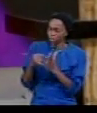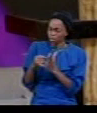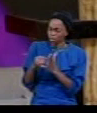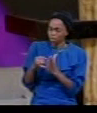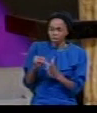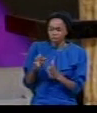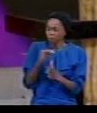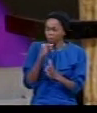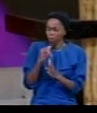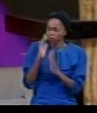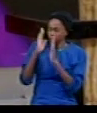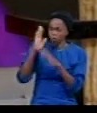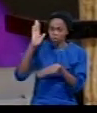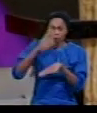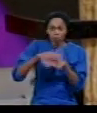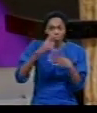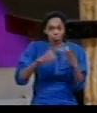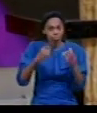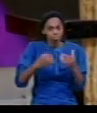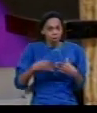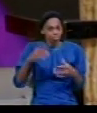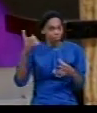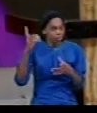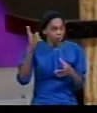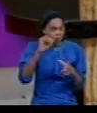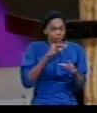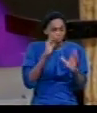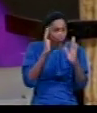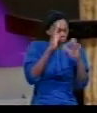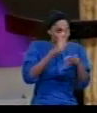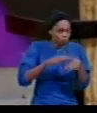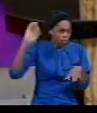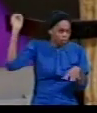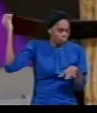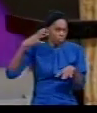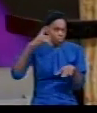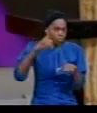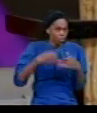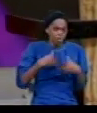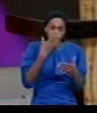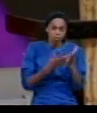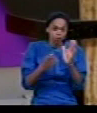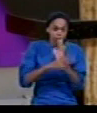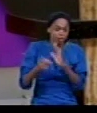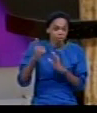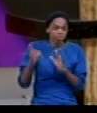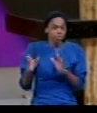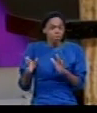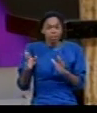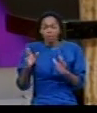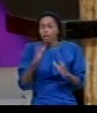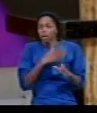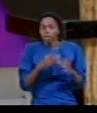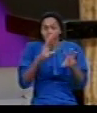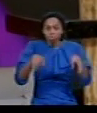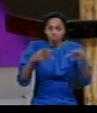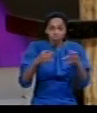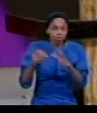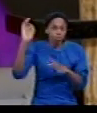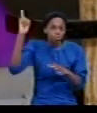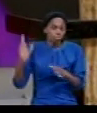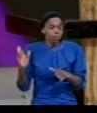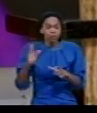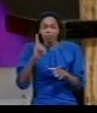at what you have, the grace you have, the goodness of God and the provision of God, you focus on that